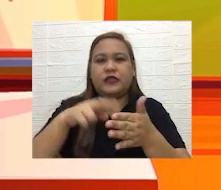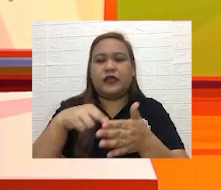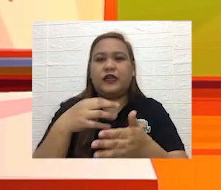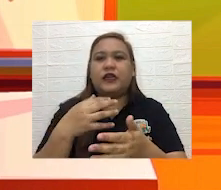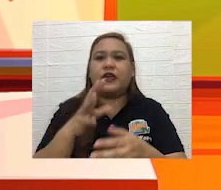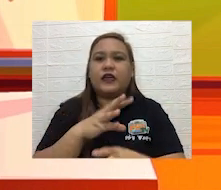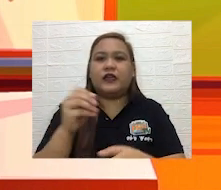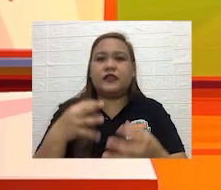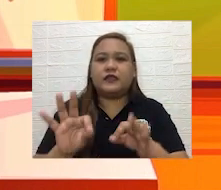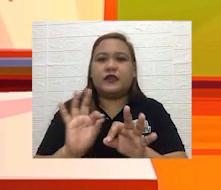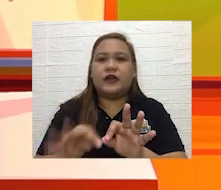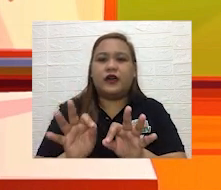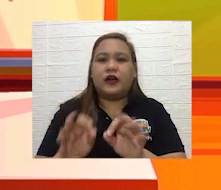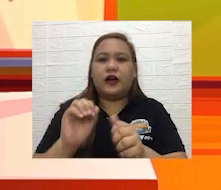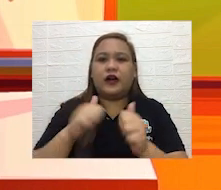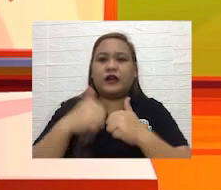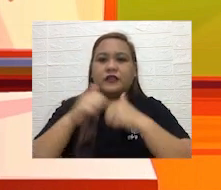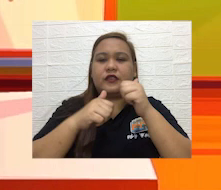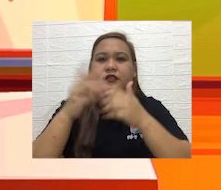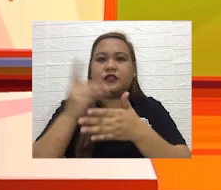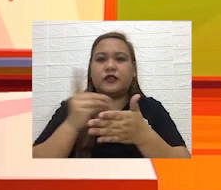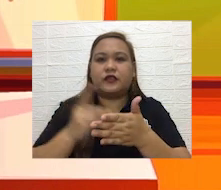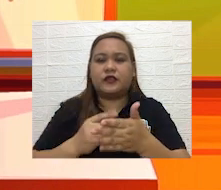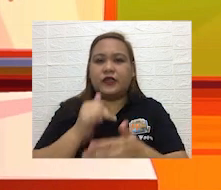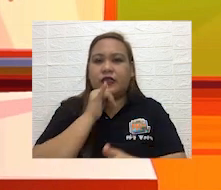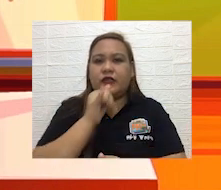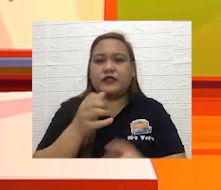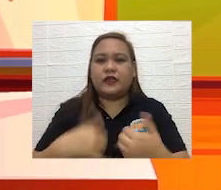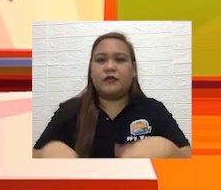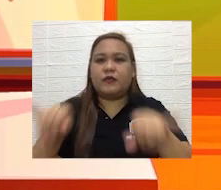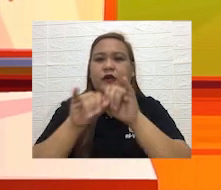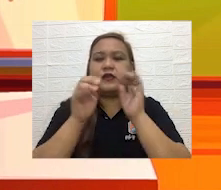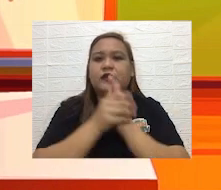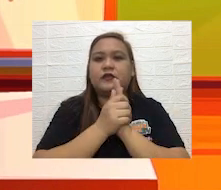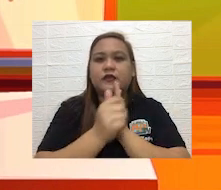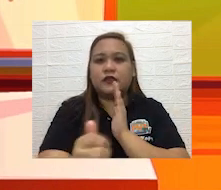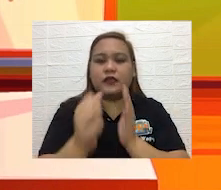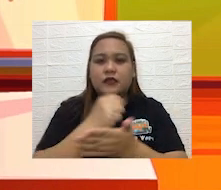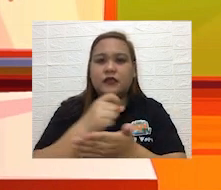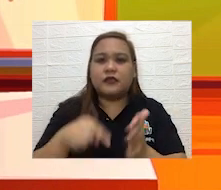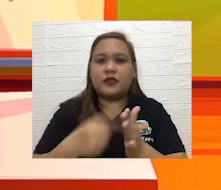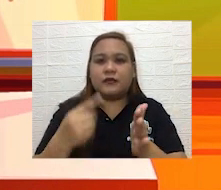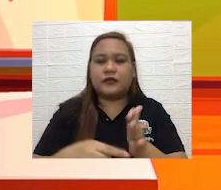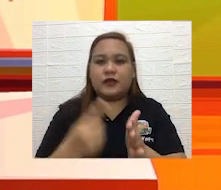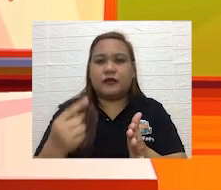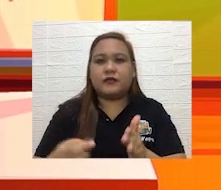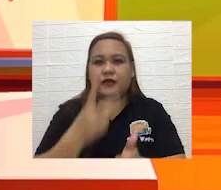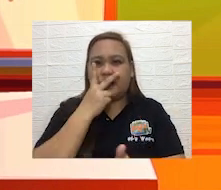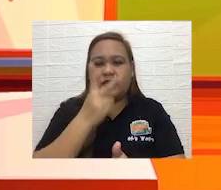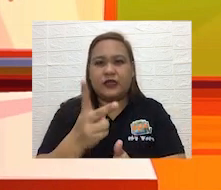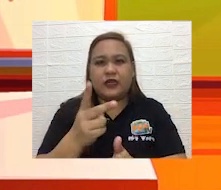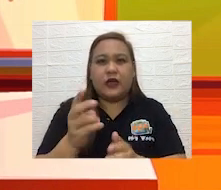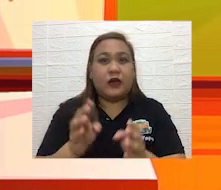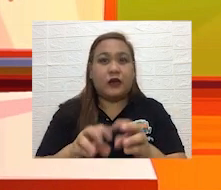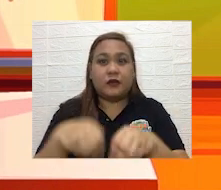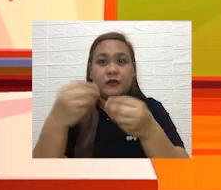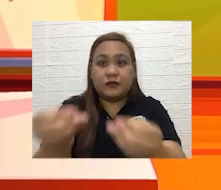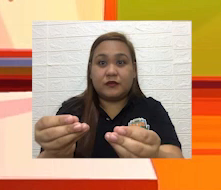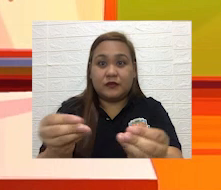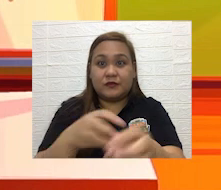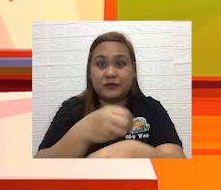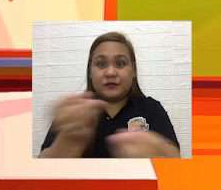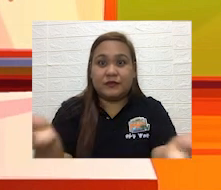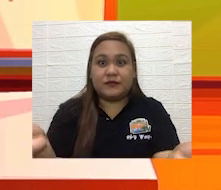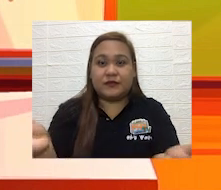Reading and interpreting architectural drawings is an important skill. Sometimes, you see brochures or